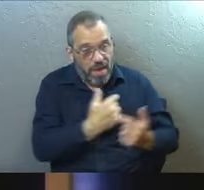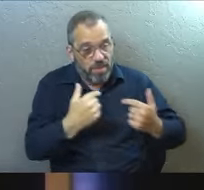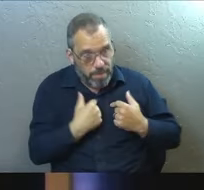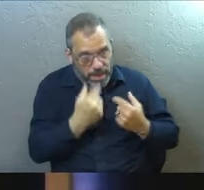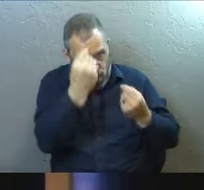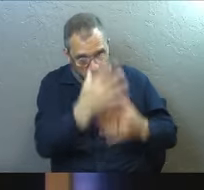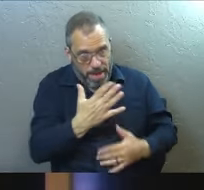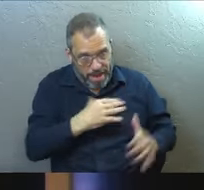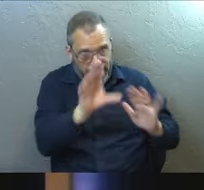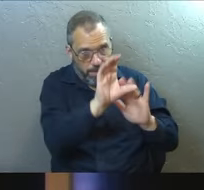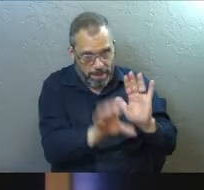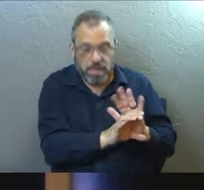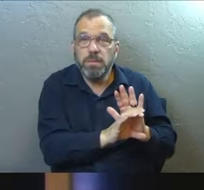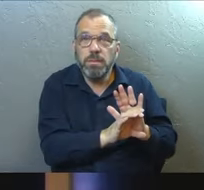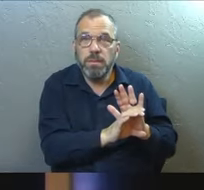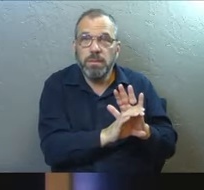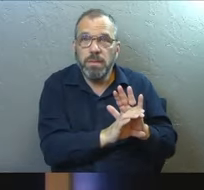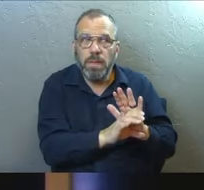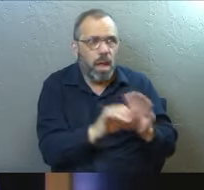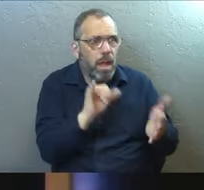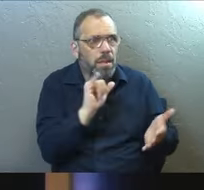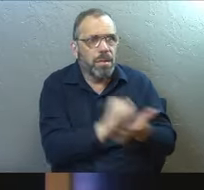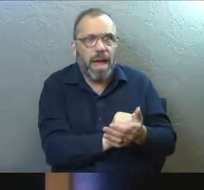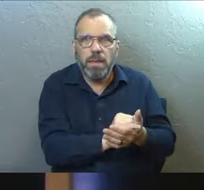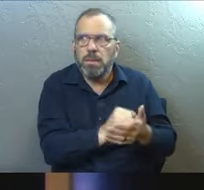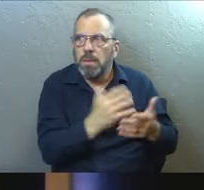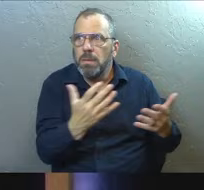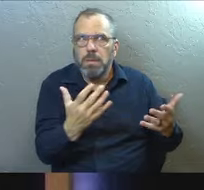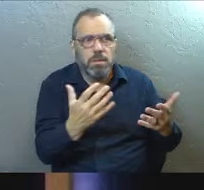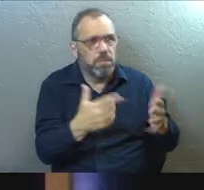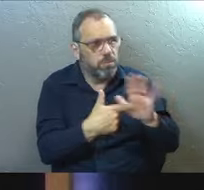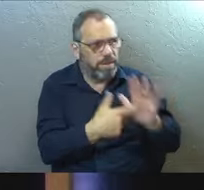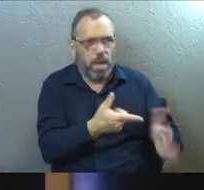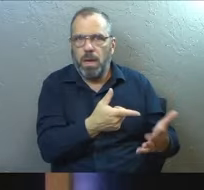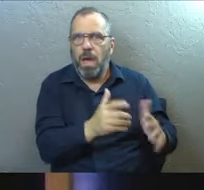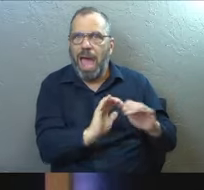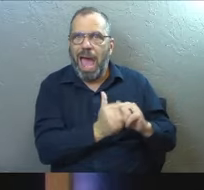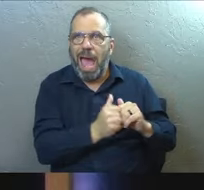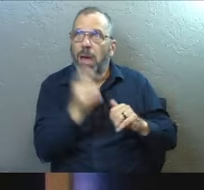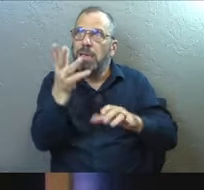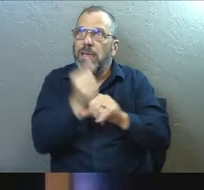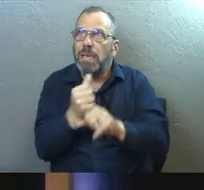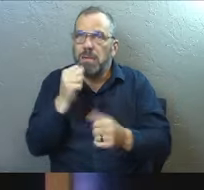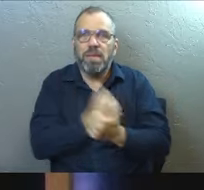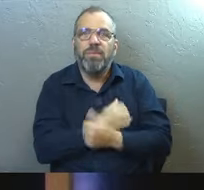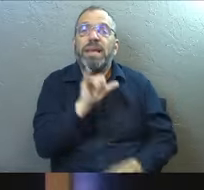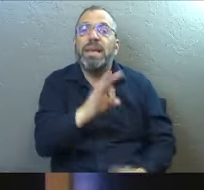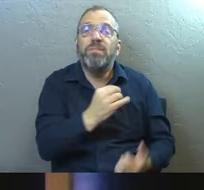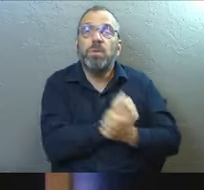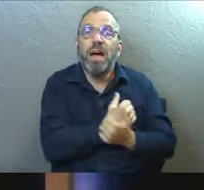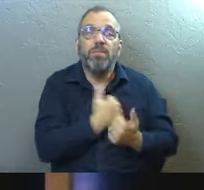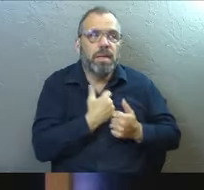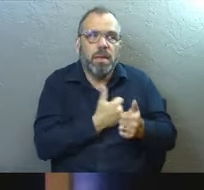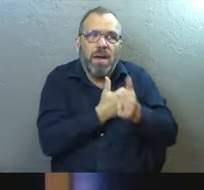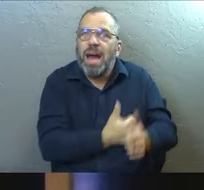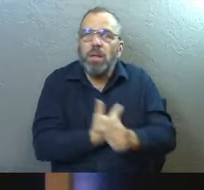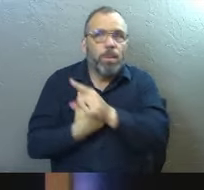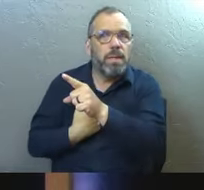me, obey my commandments. Like, that's a great, like, sign right there. How does God receive love? He goes, if you love me, you'll do what I say.